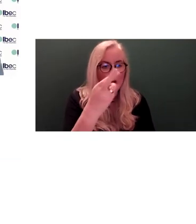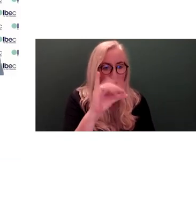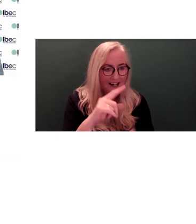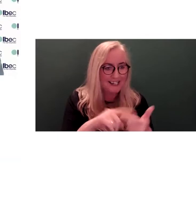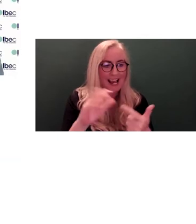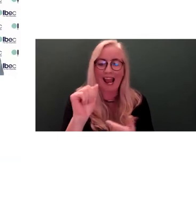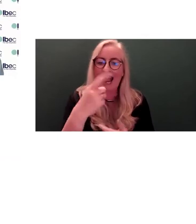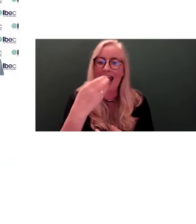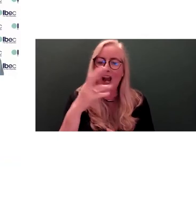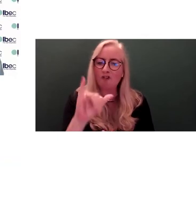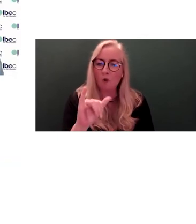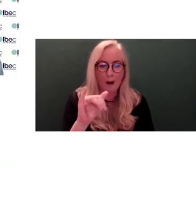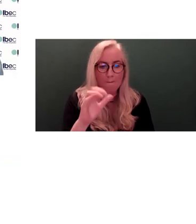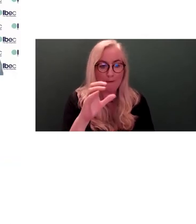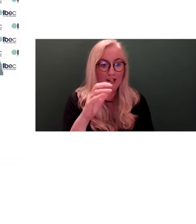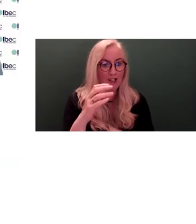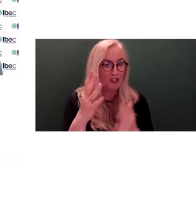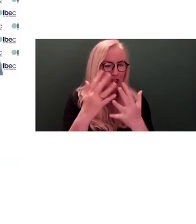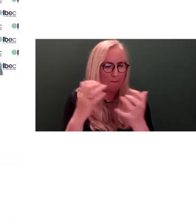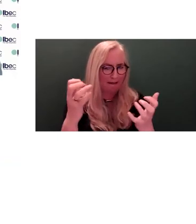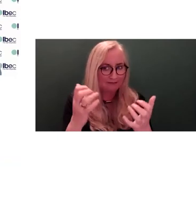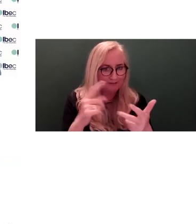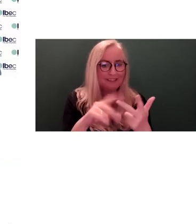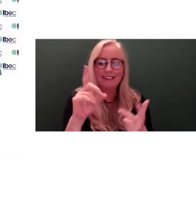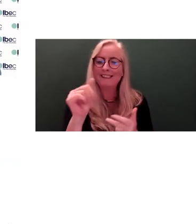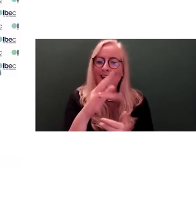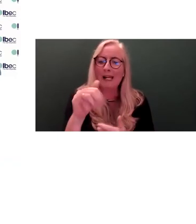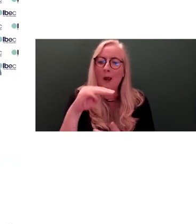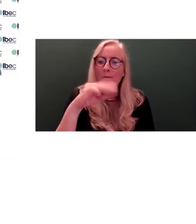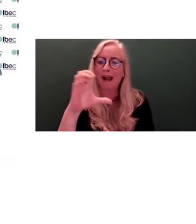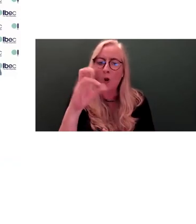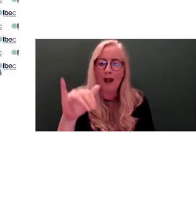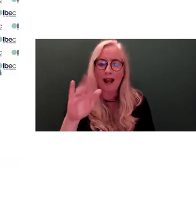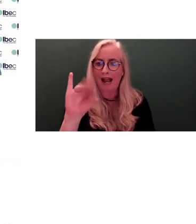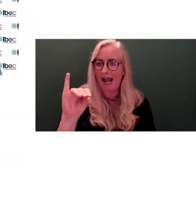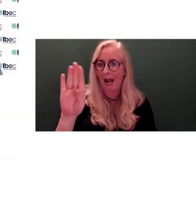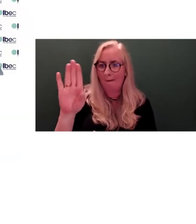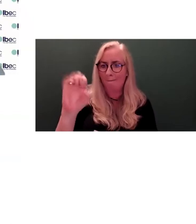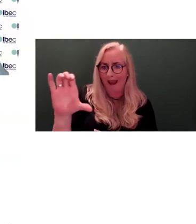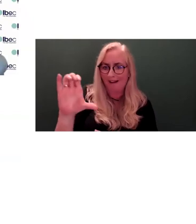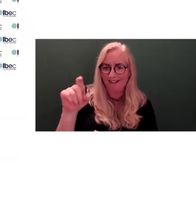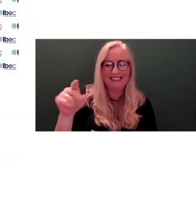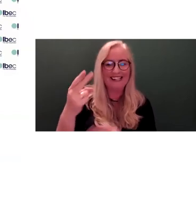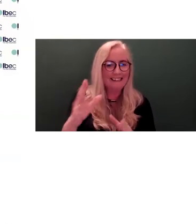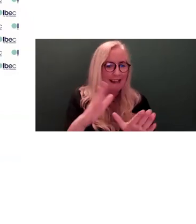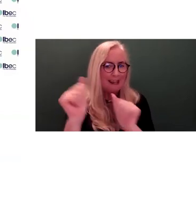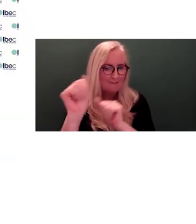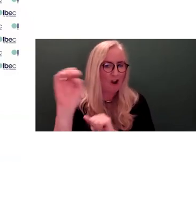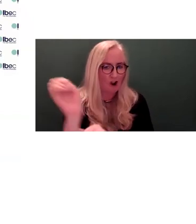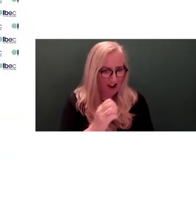Andrew Brownlee, CEO of Sullis. We have Danny McCoy of IBEC, who also needs to leave us a little bit